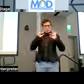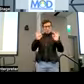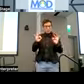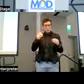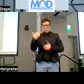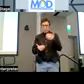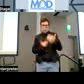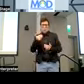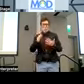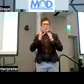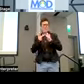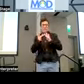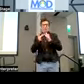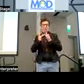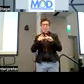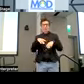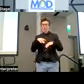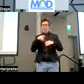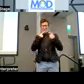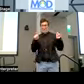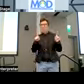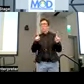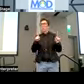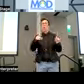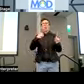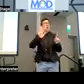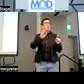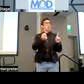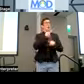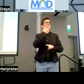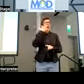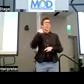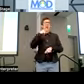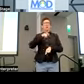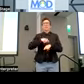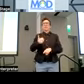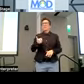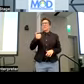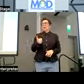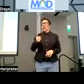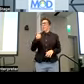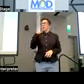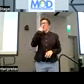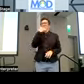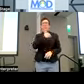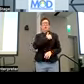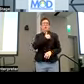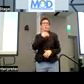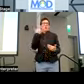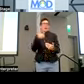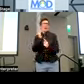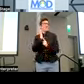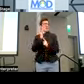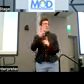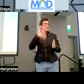and just say, I forgot to set the timer when I started. maybe someone here, give me a waved hand when I have five minutes left, just so I know we have a